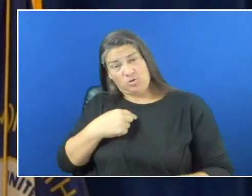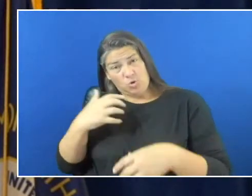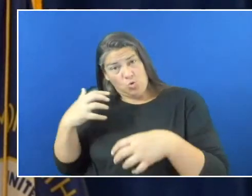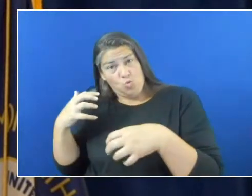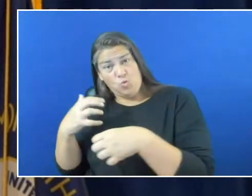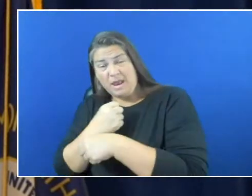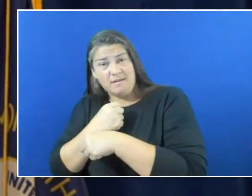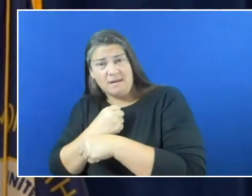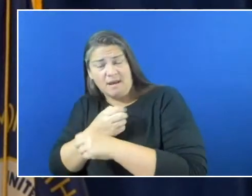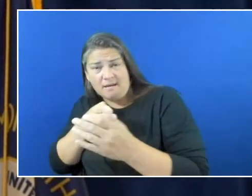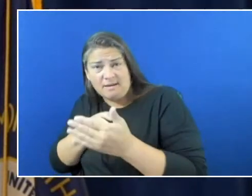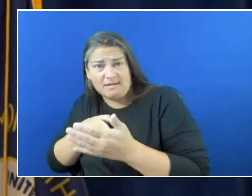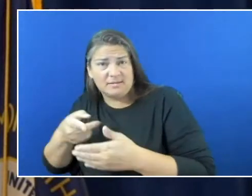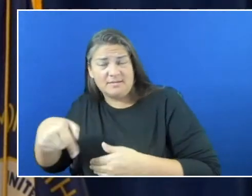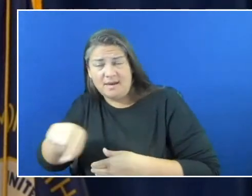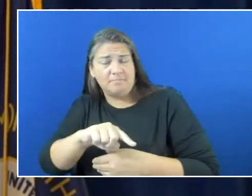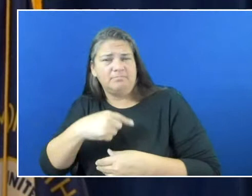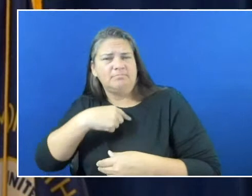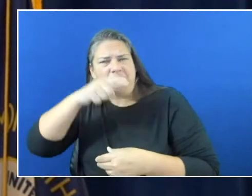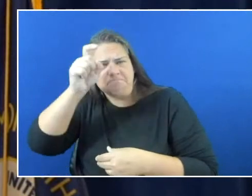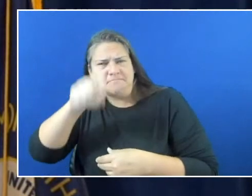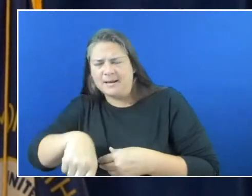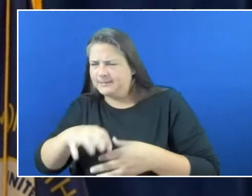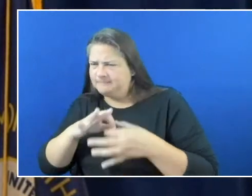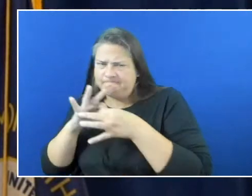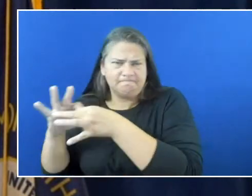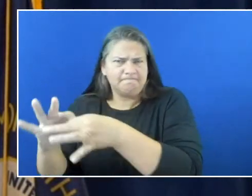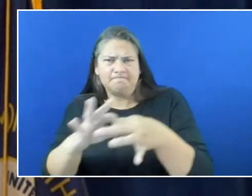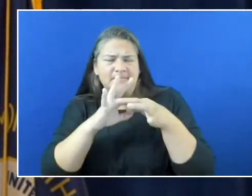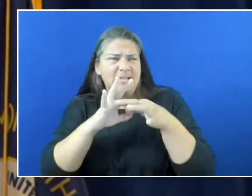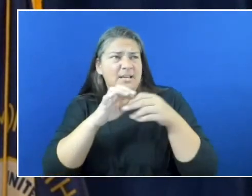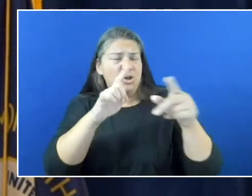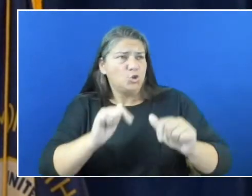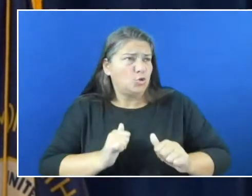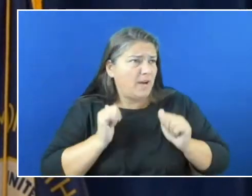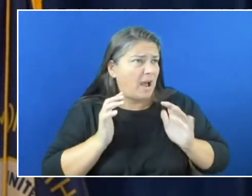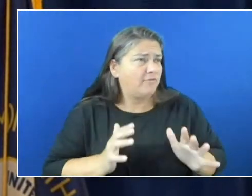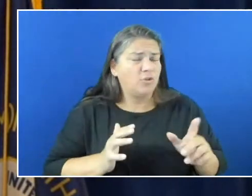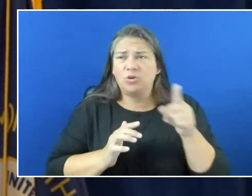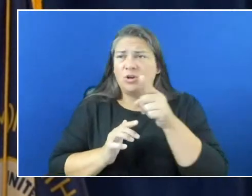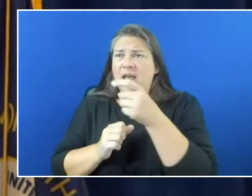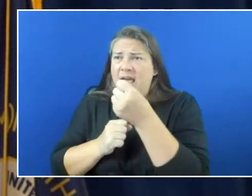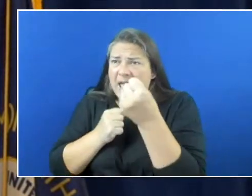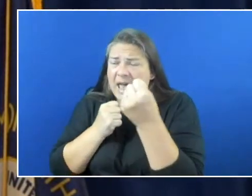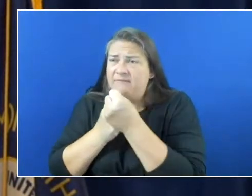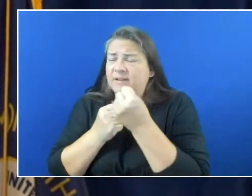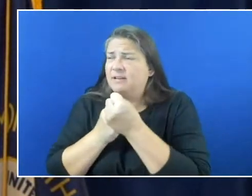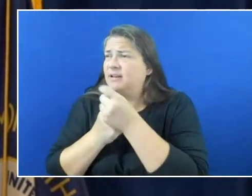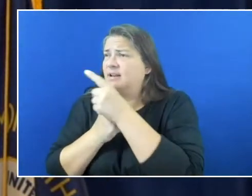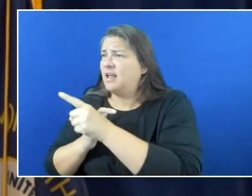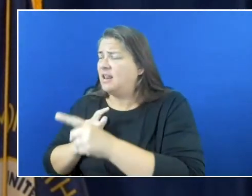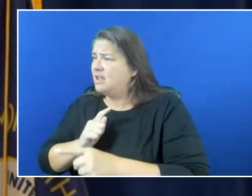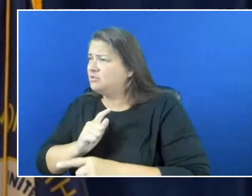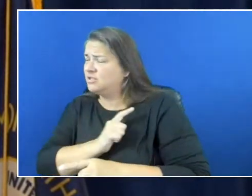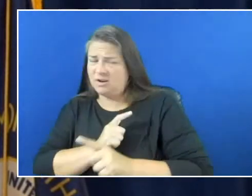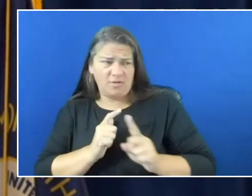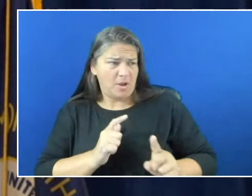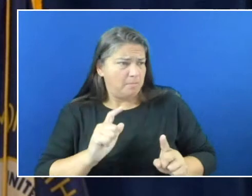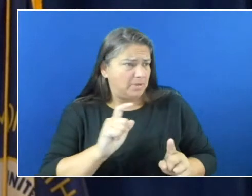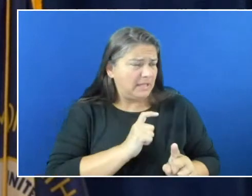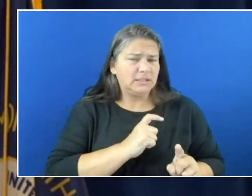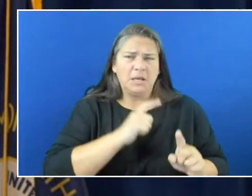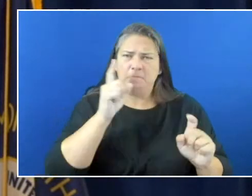everyone together, from state leaders to survivors to advocates and law enforcement. It's critical that we work